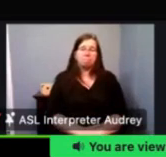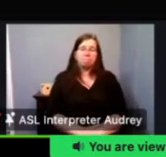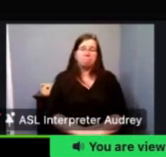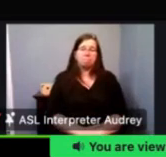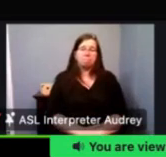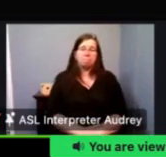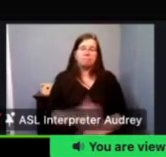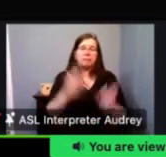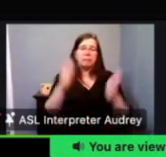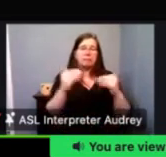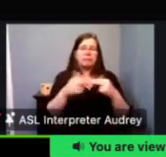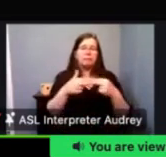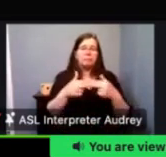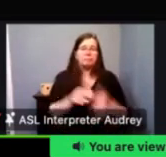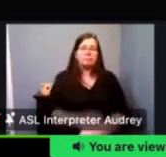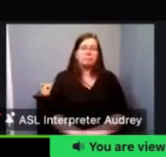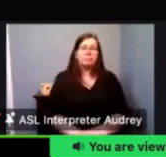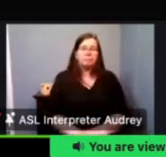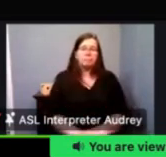Next slide.